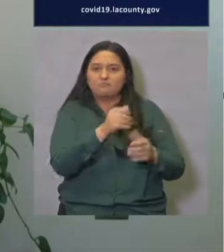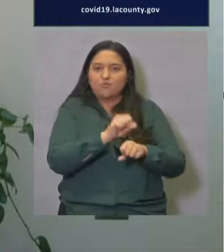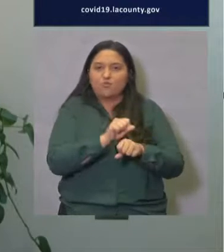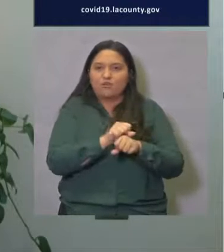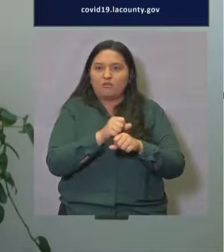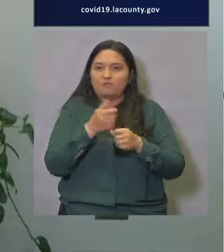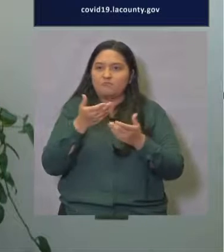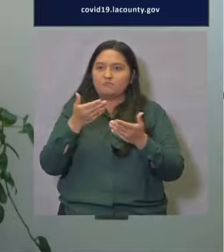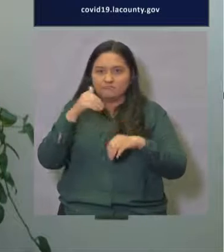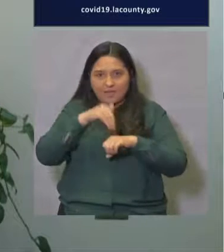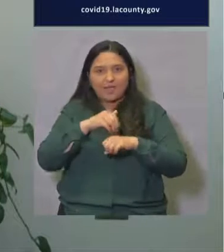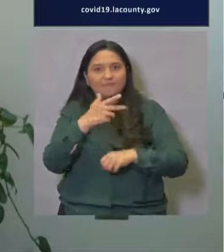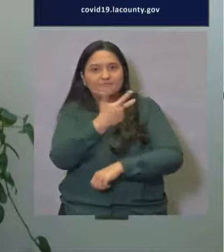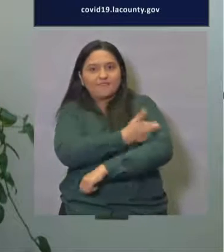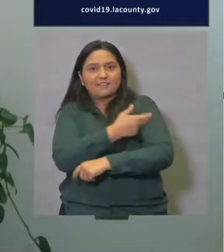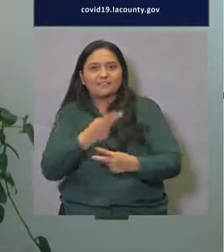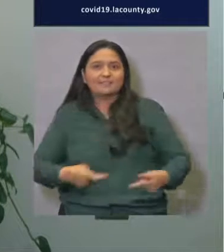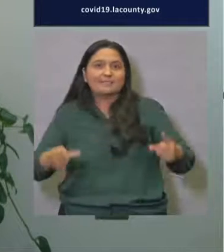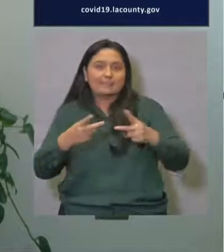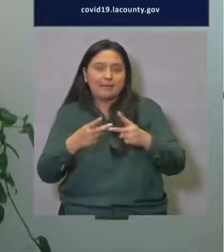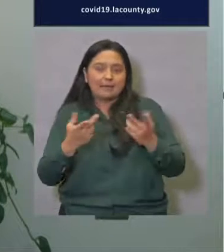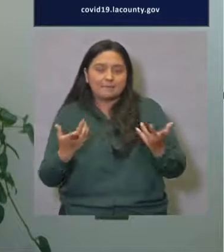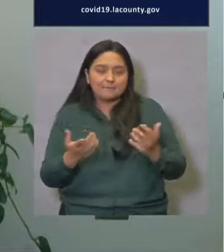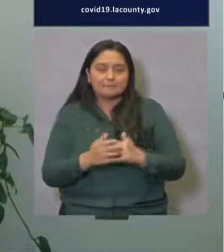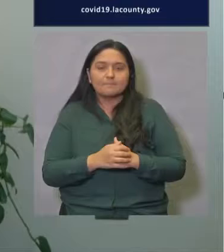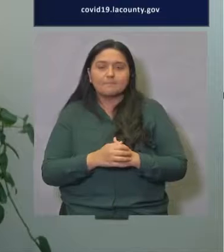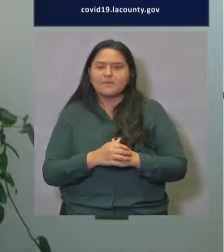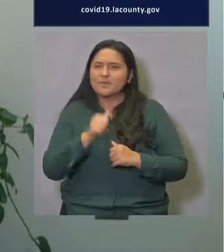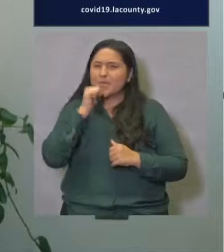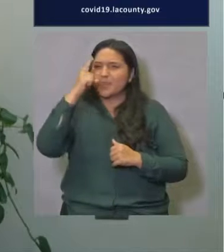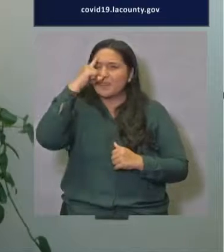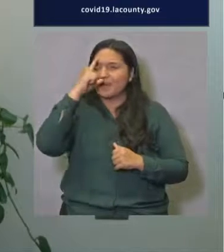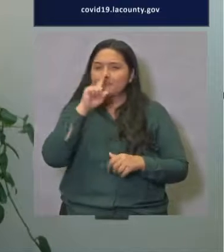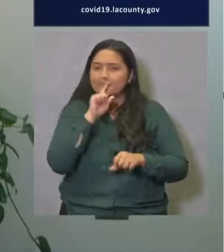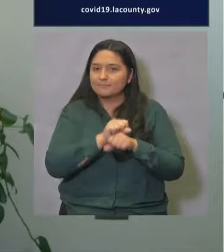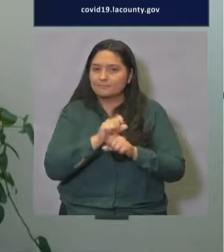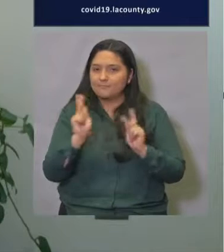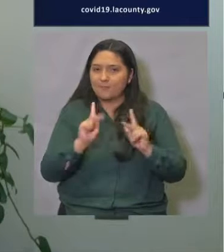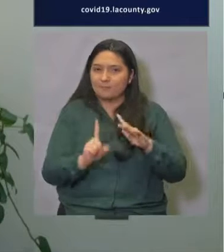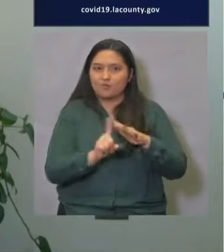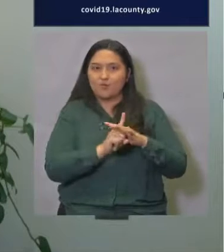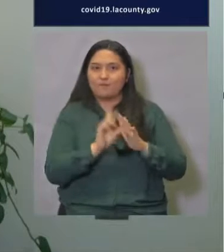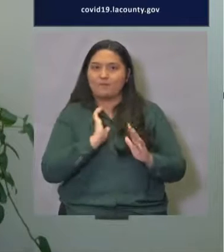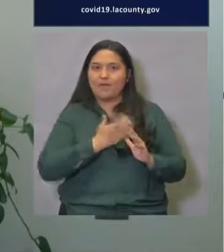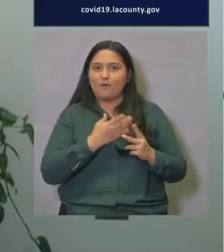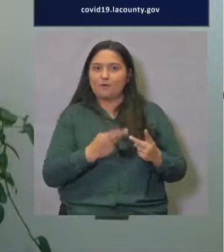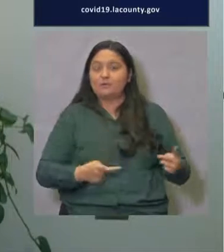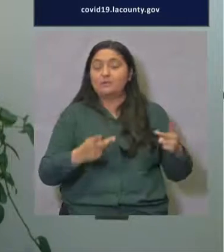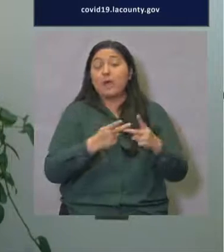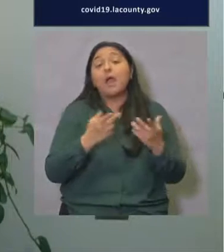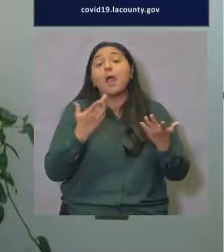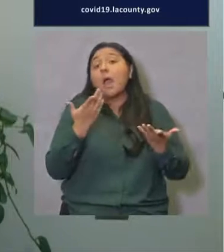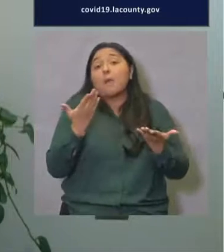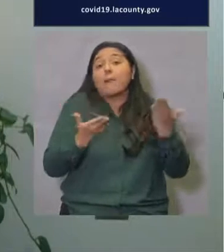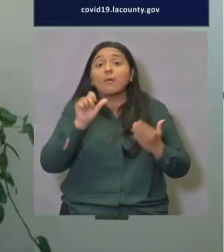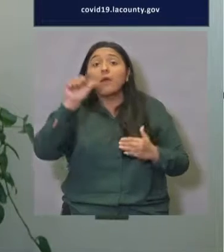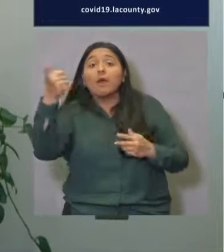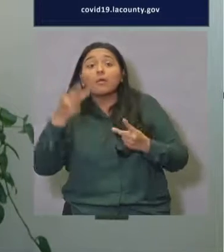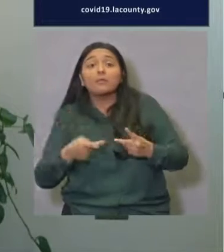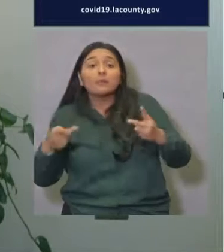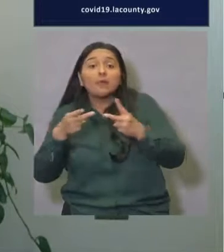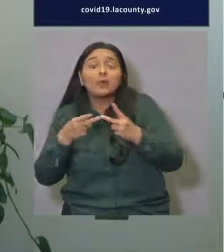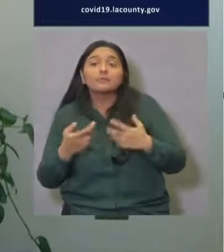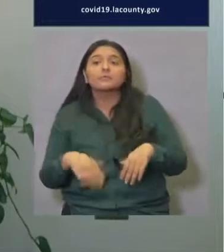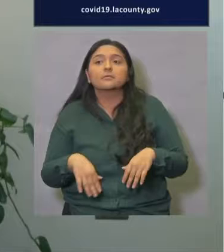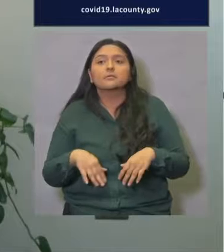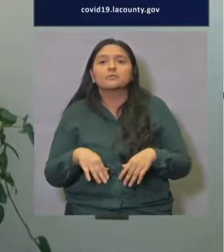site to be vaccinated. So I don't think people are showing up at our sites. That doesn't mean that in other places, particularly where